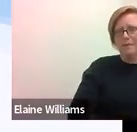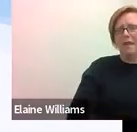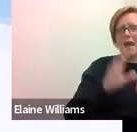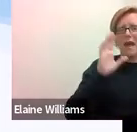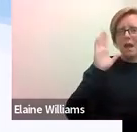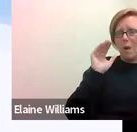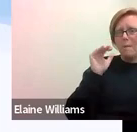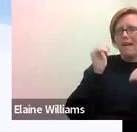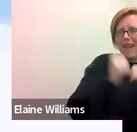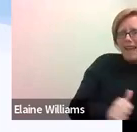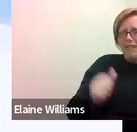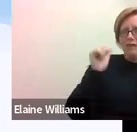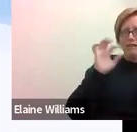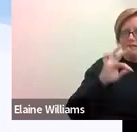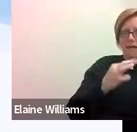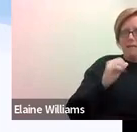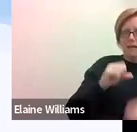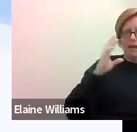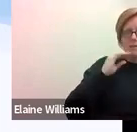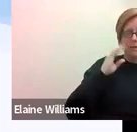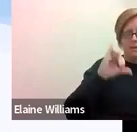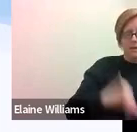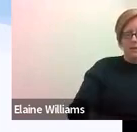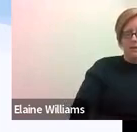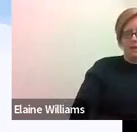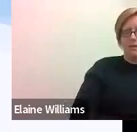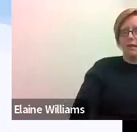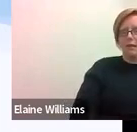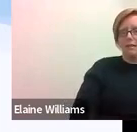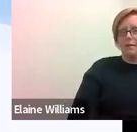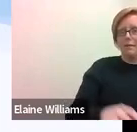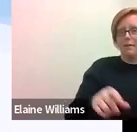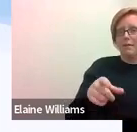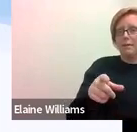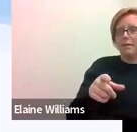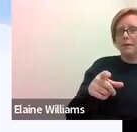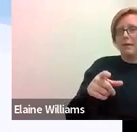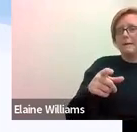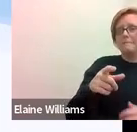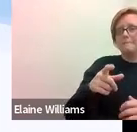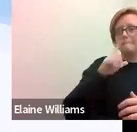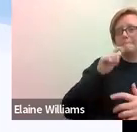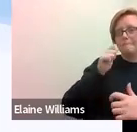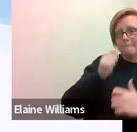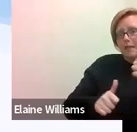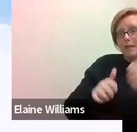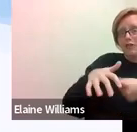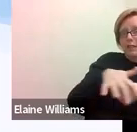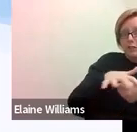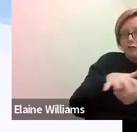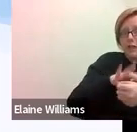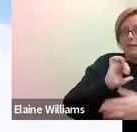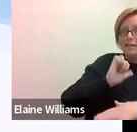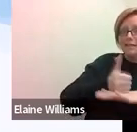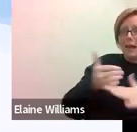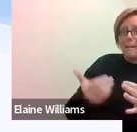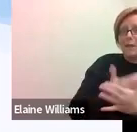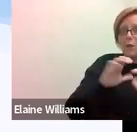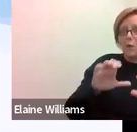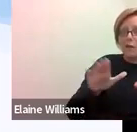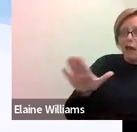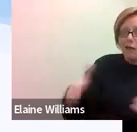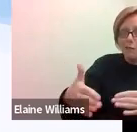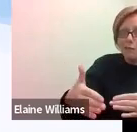way. One of the things that in working with districts and setting up these new classrooms